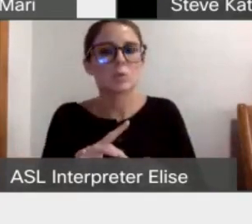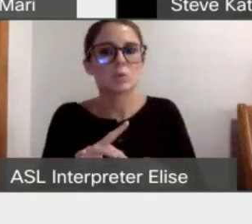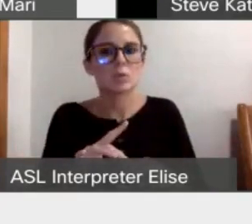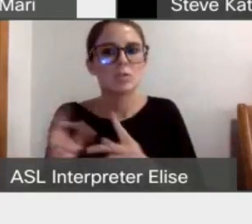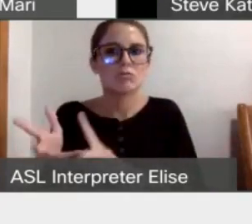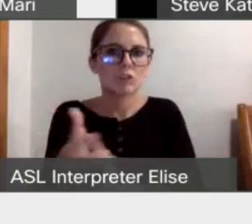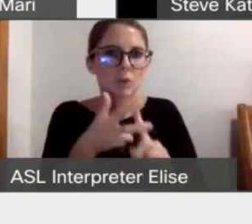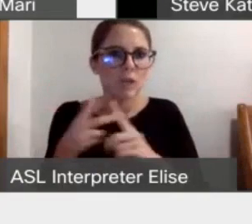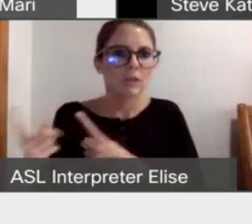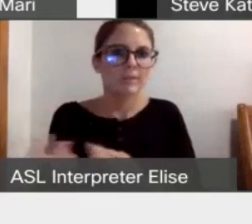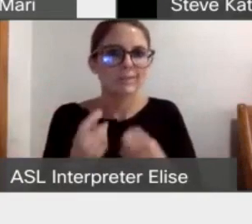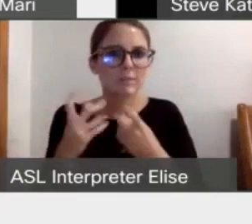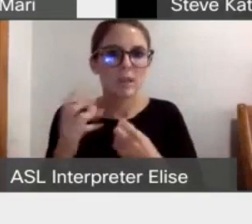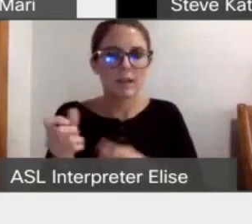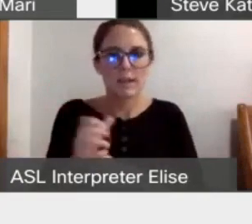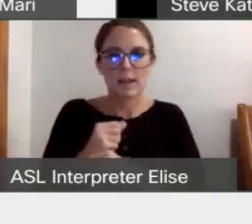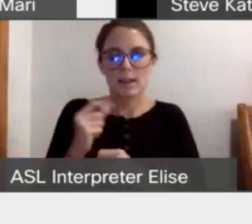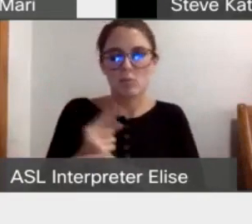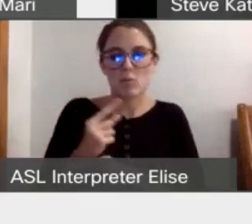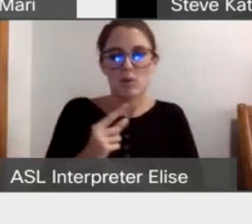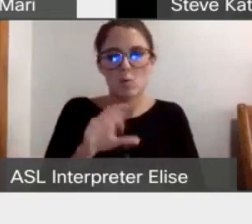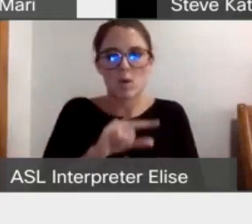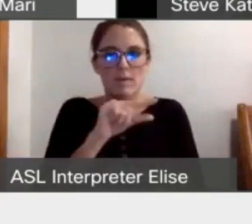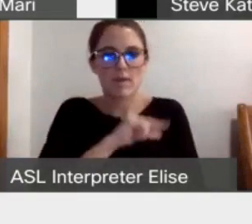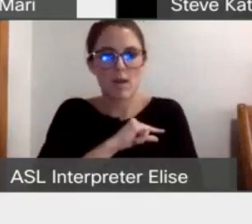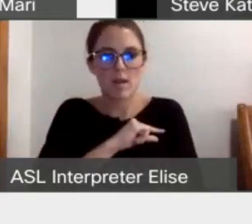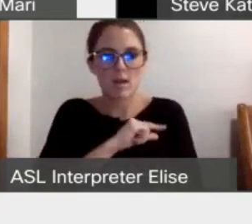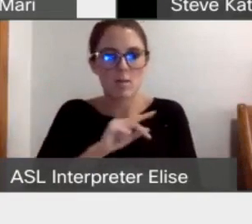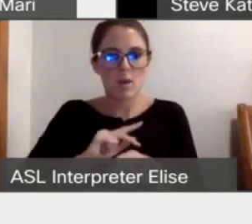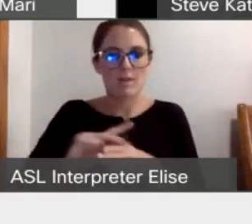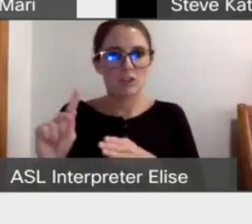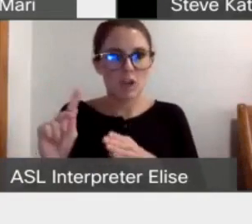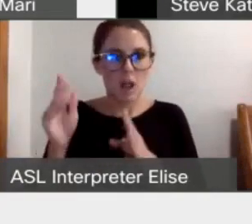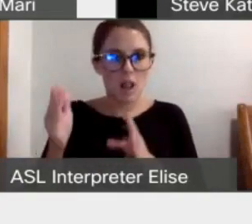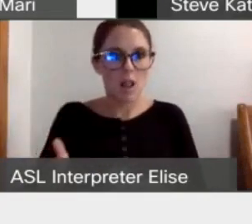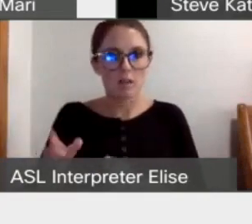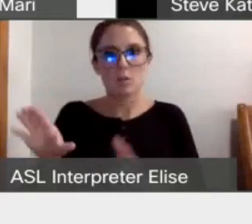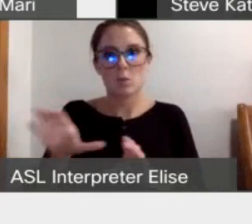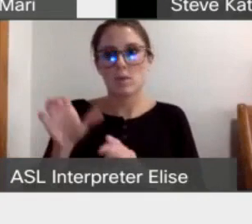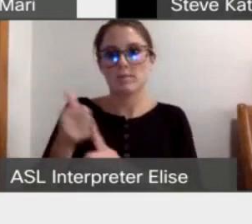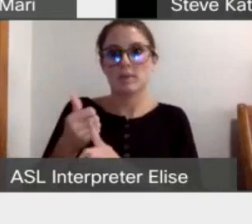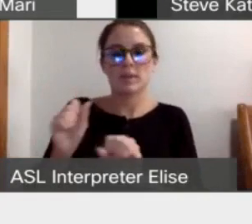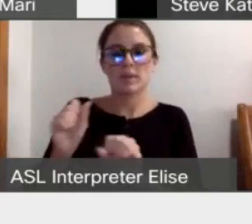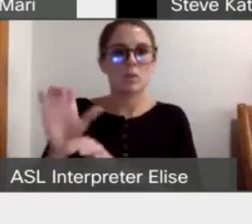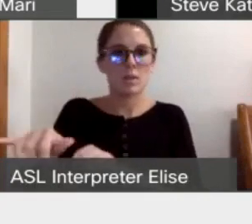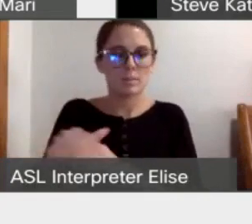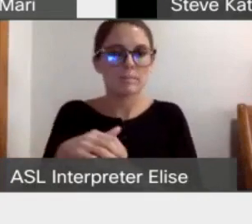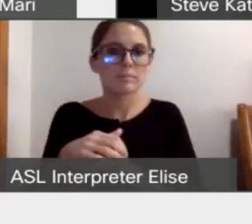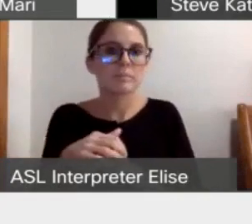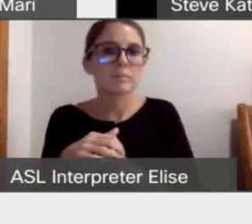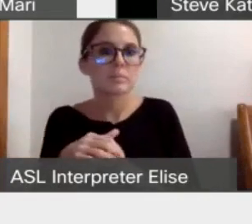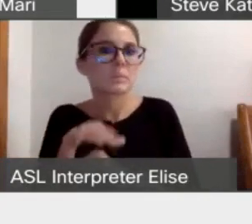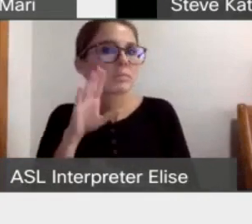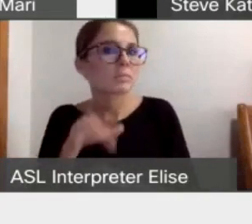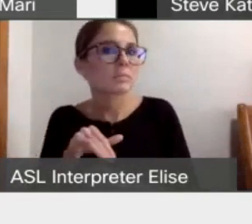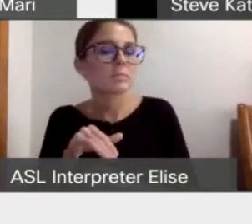recruiting and retaining the appropriately qualified professionals who can do those types of assessments and evaluations. I know that, I'm